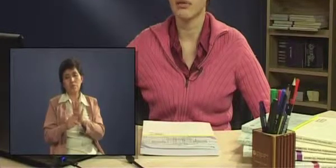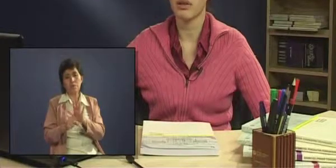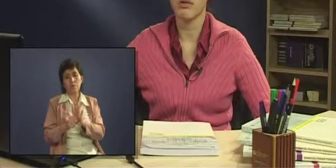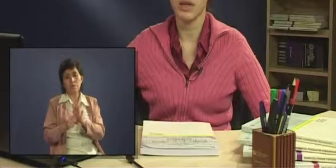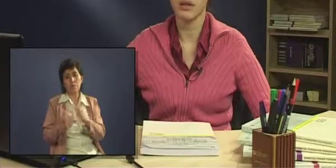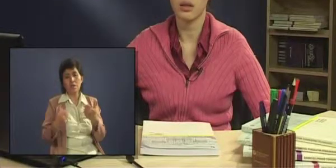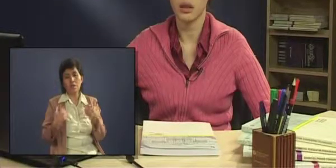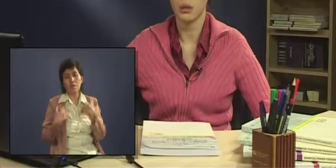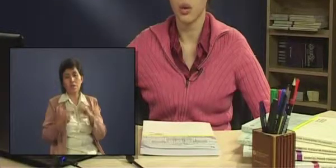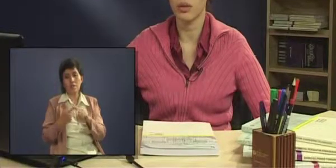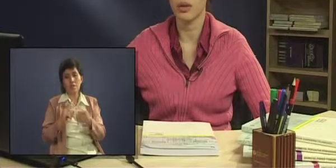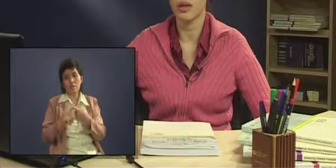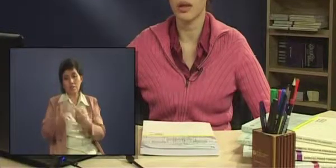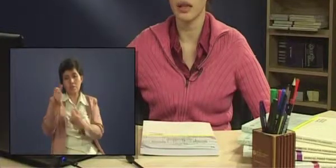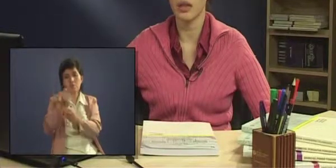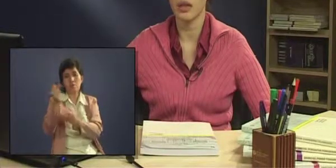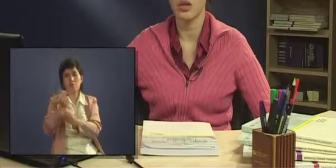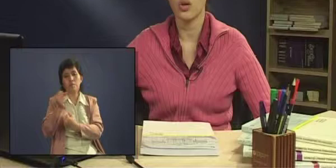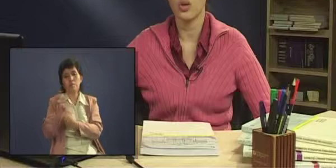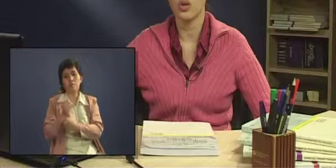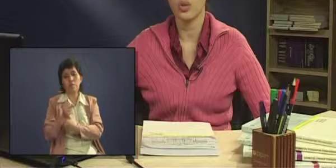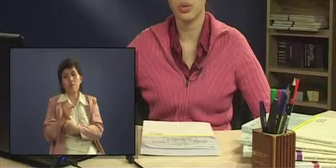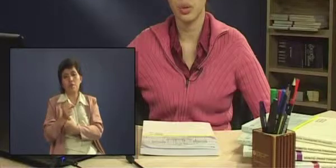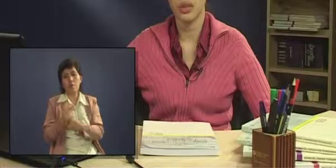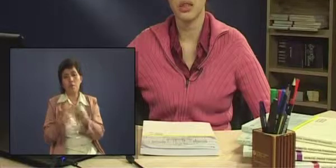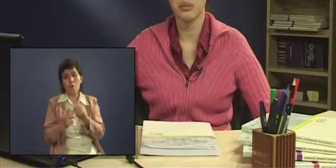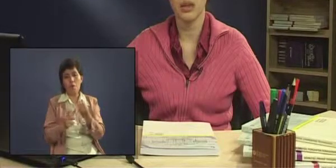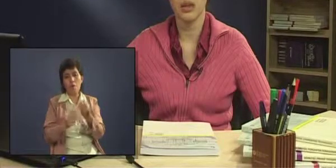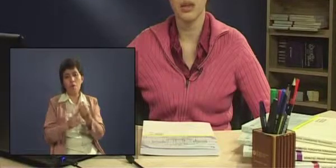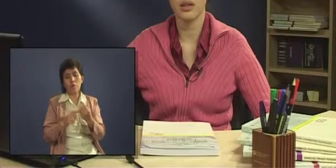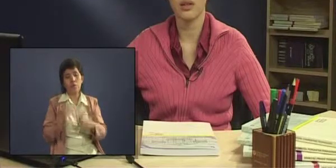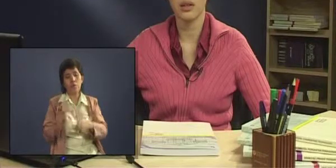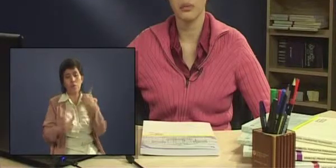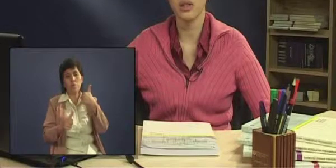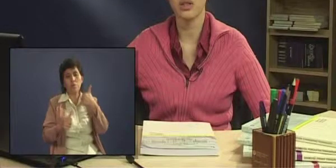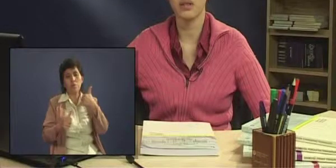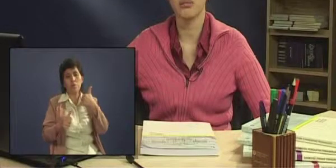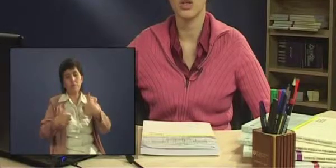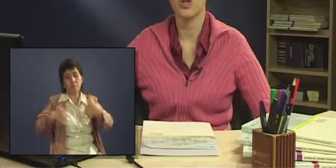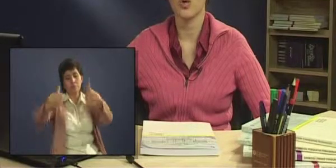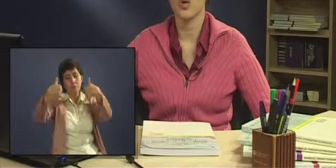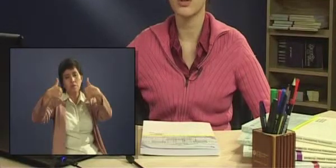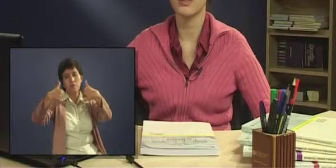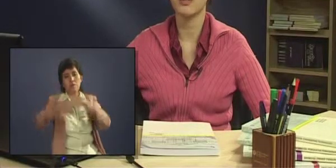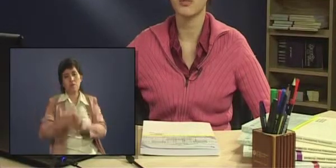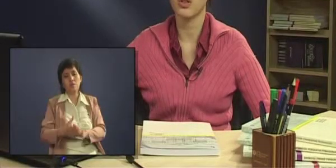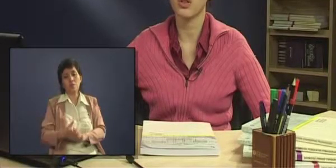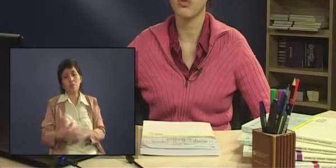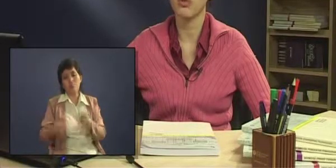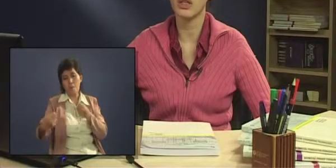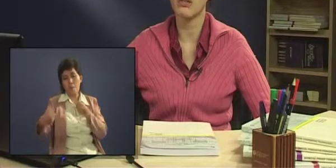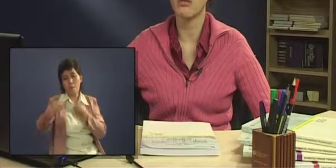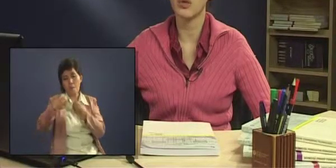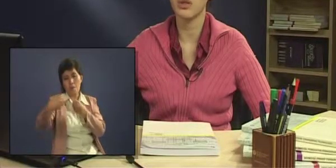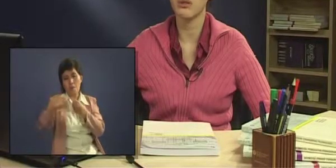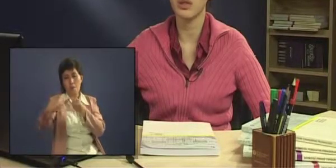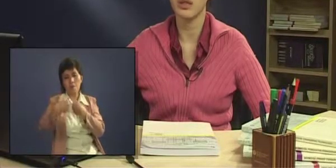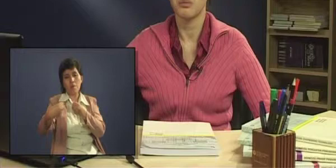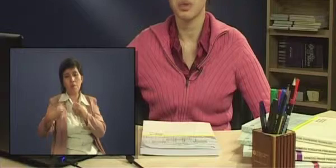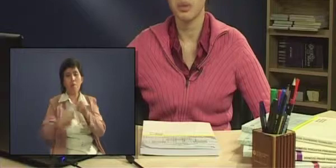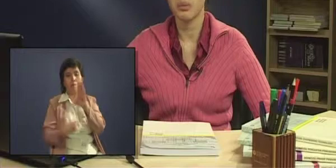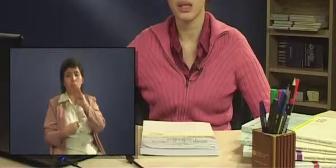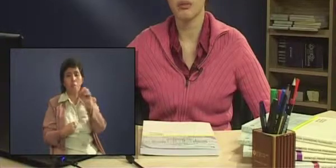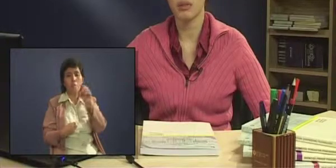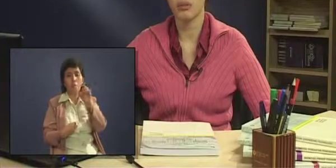also they have their friends support. Okay, or to win the boxing championship. All this because of